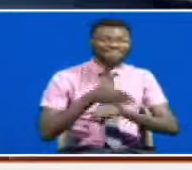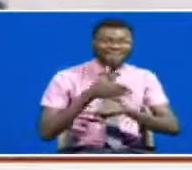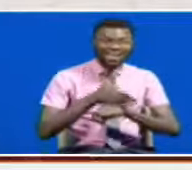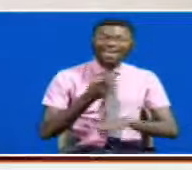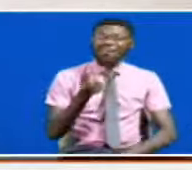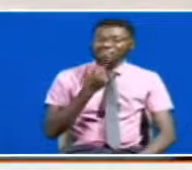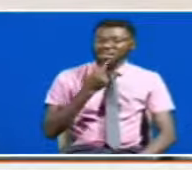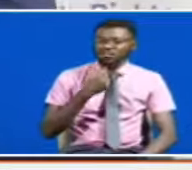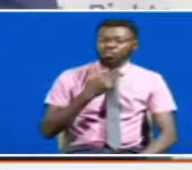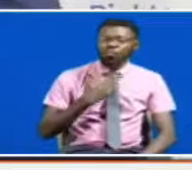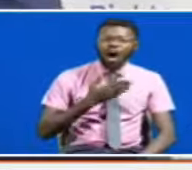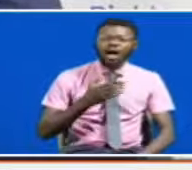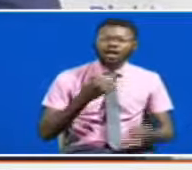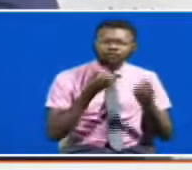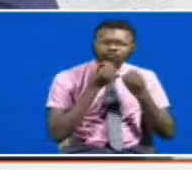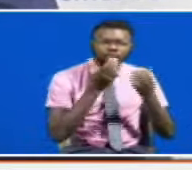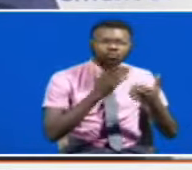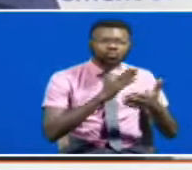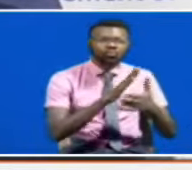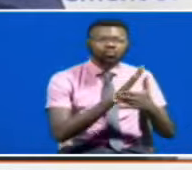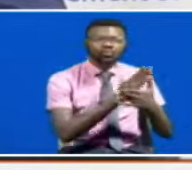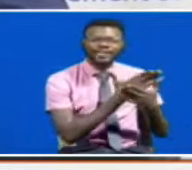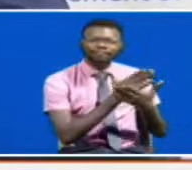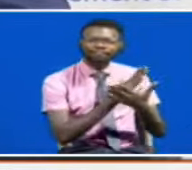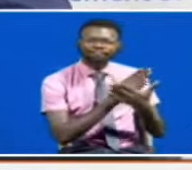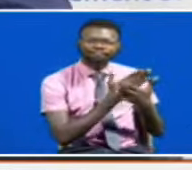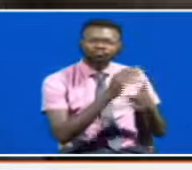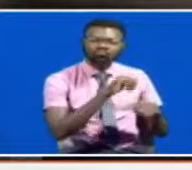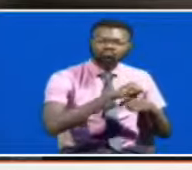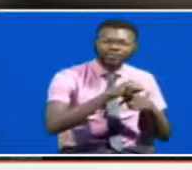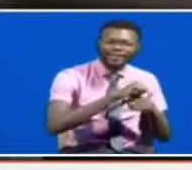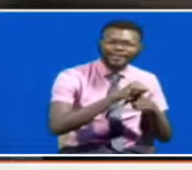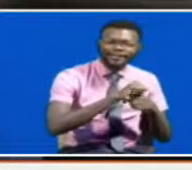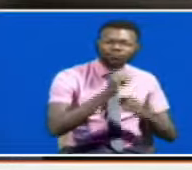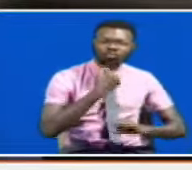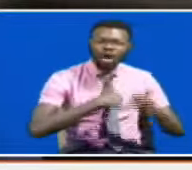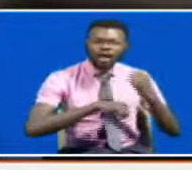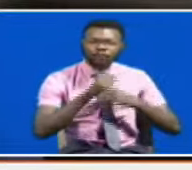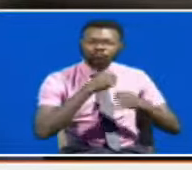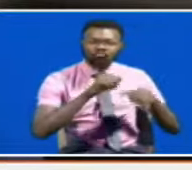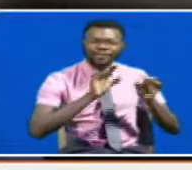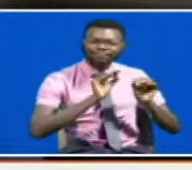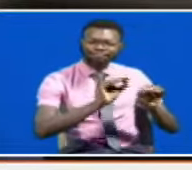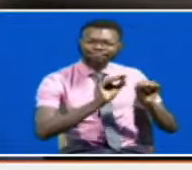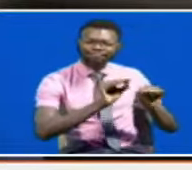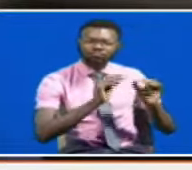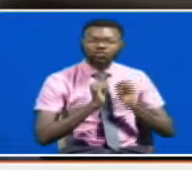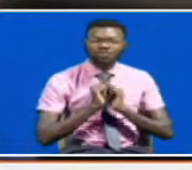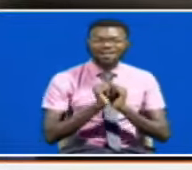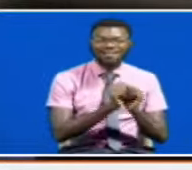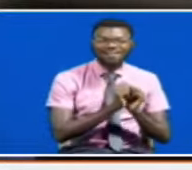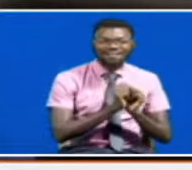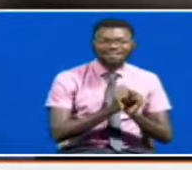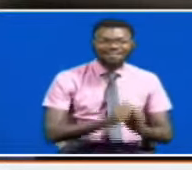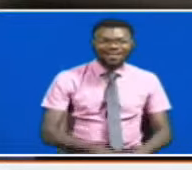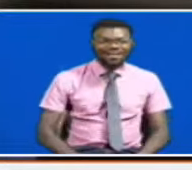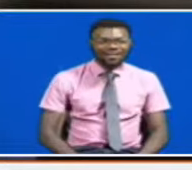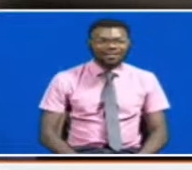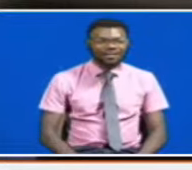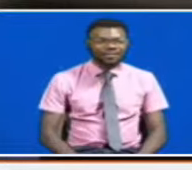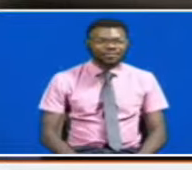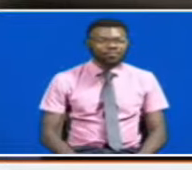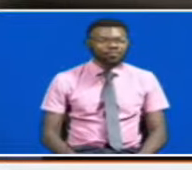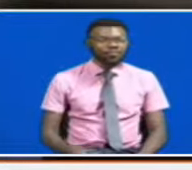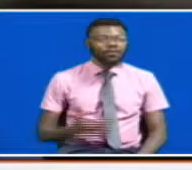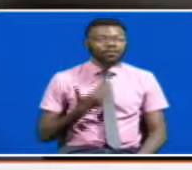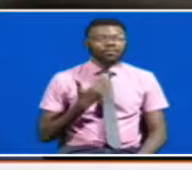information, training, and carrying out outreach activities. For you to bring a product in the market,